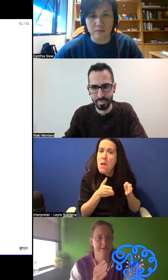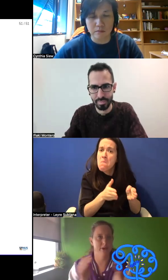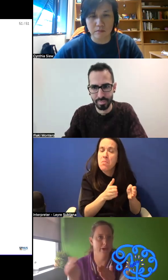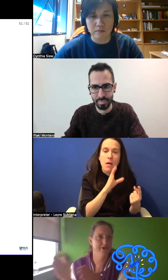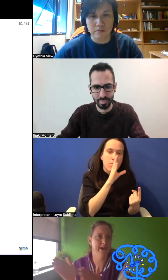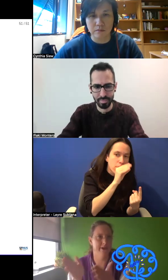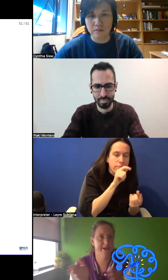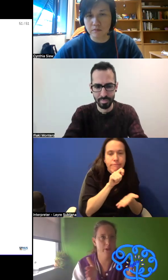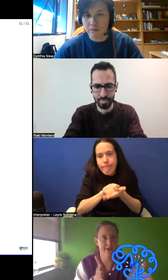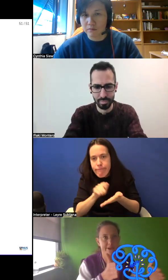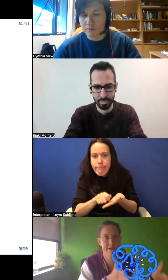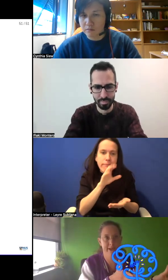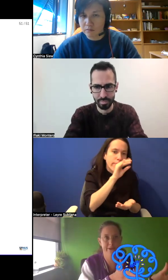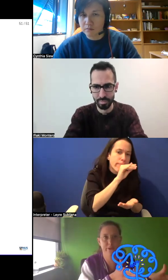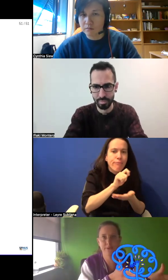frequent,